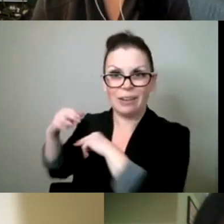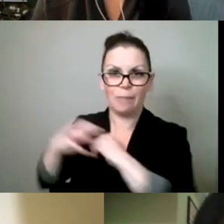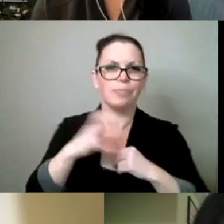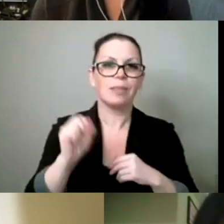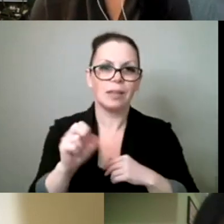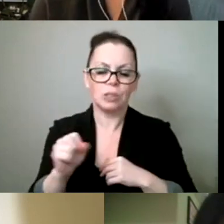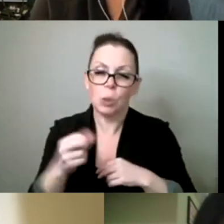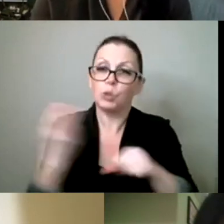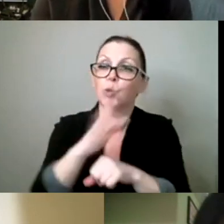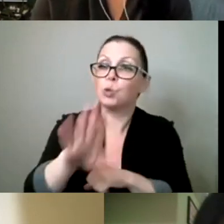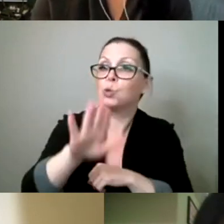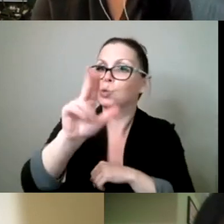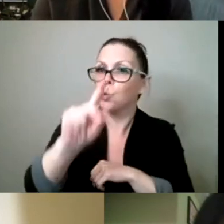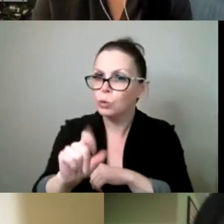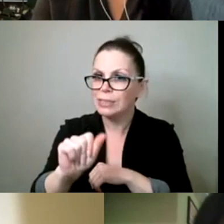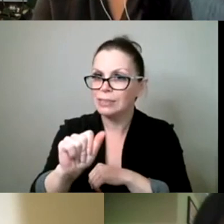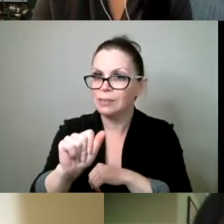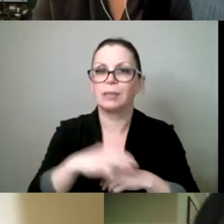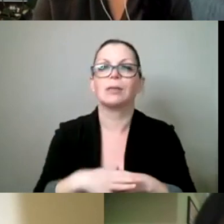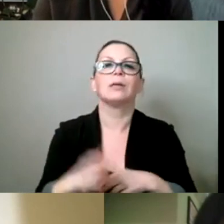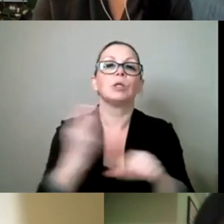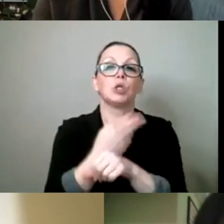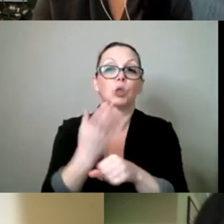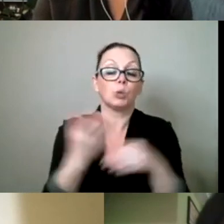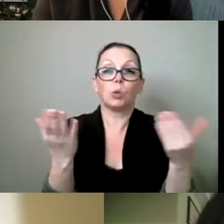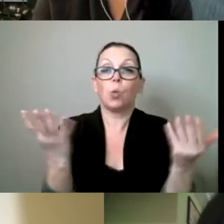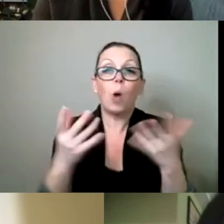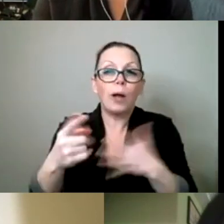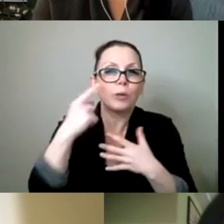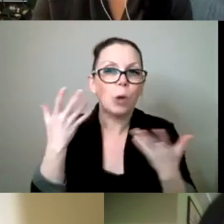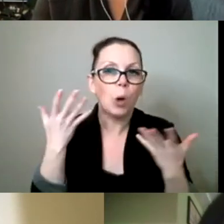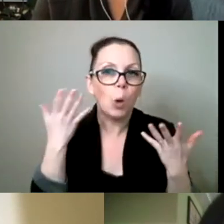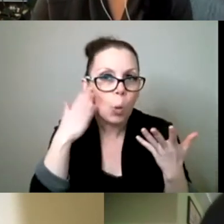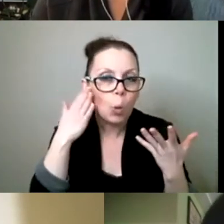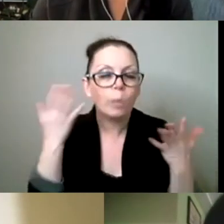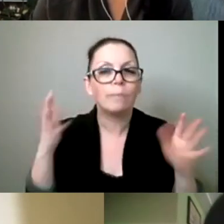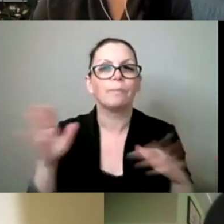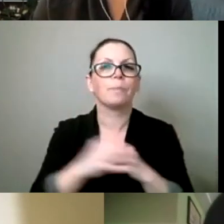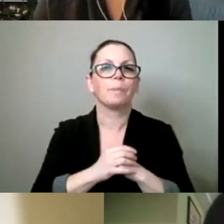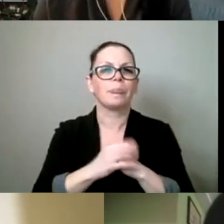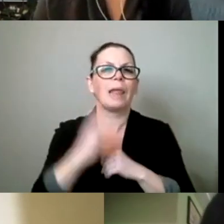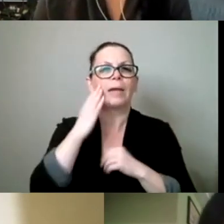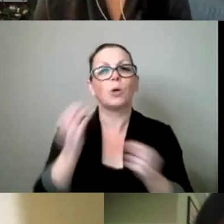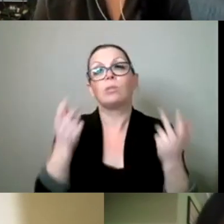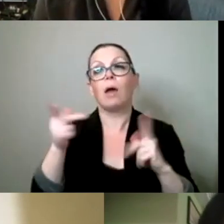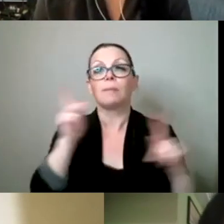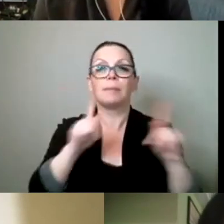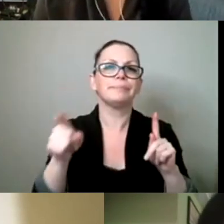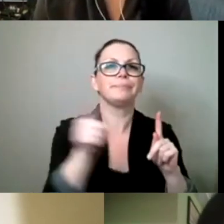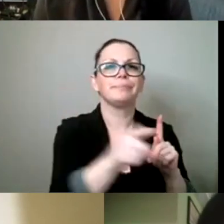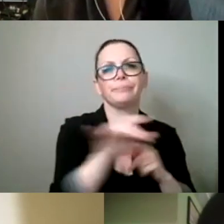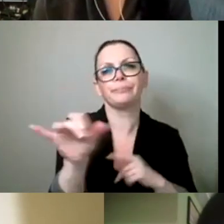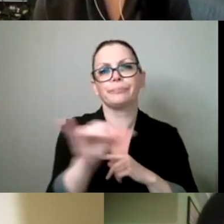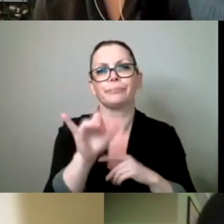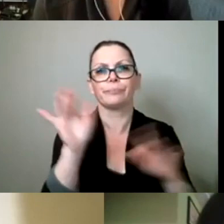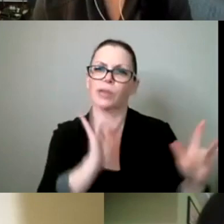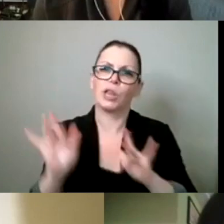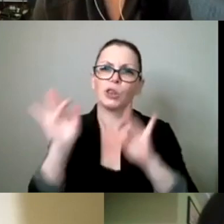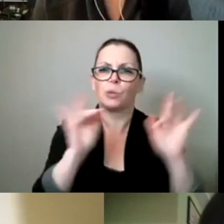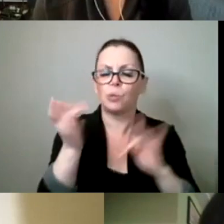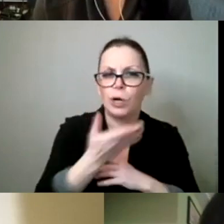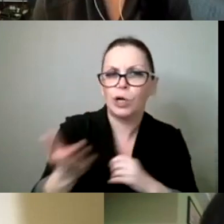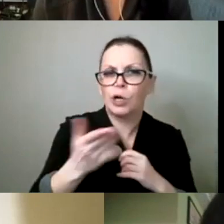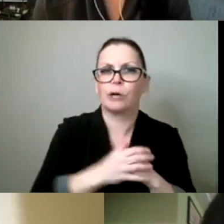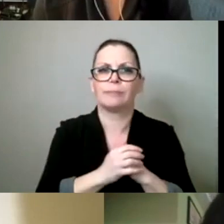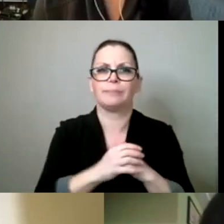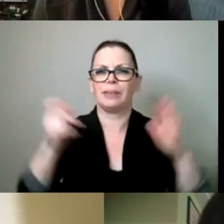Use your disability, use what you know, like I know a lot of people are like, record stuff, just